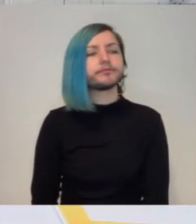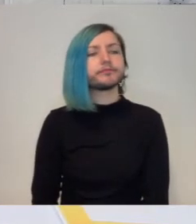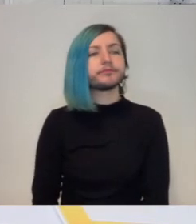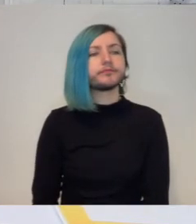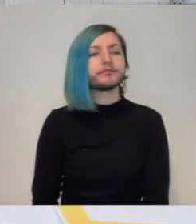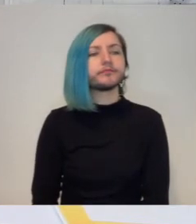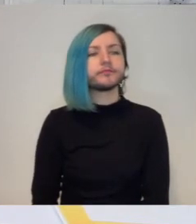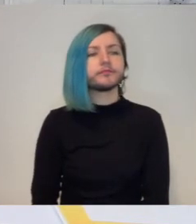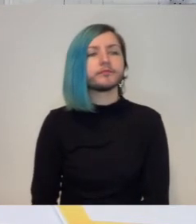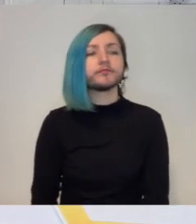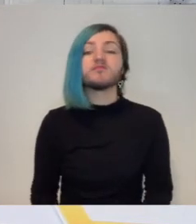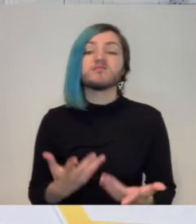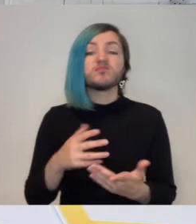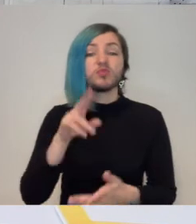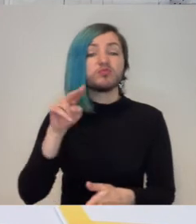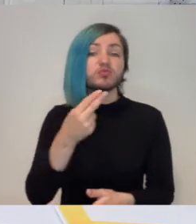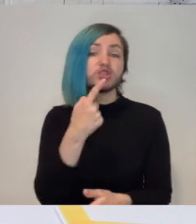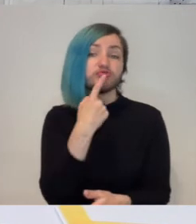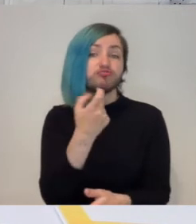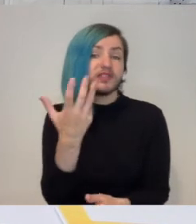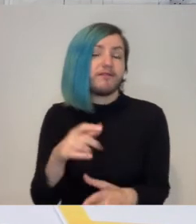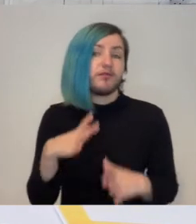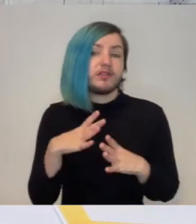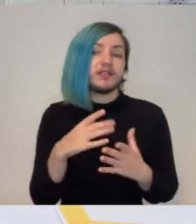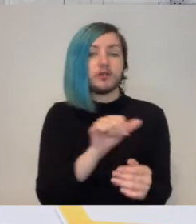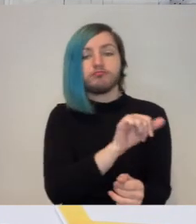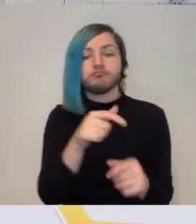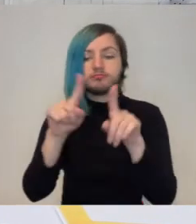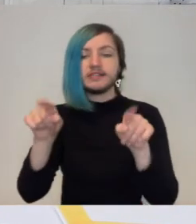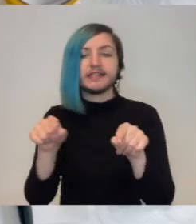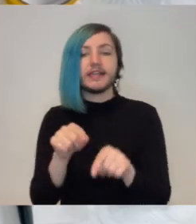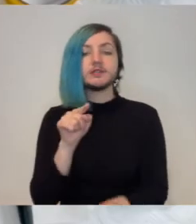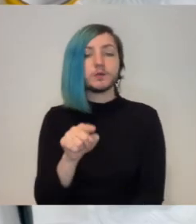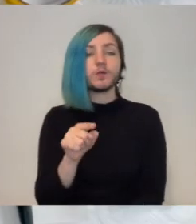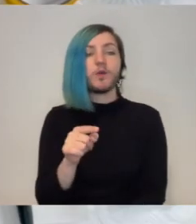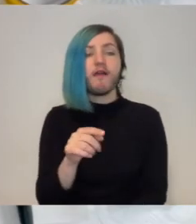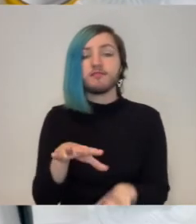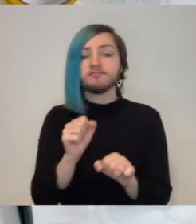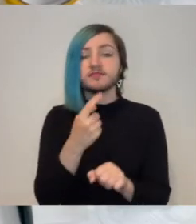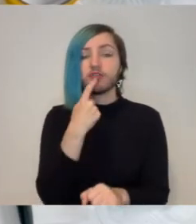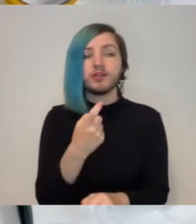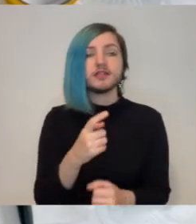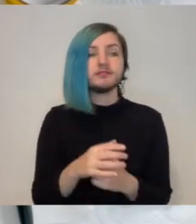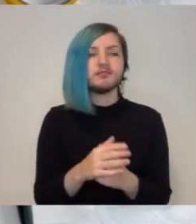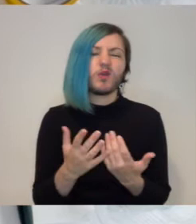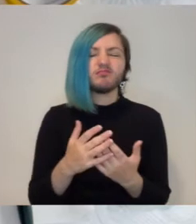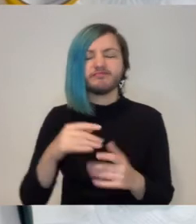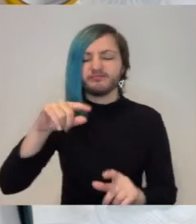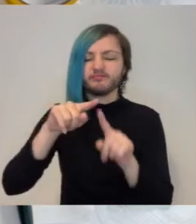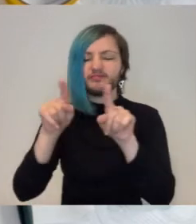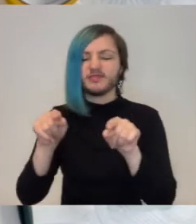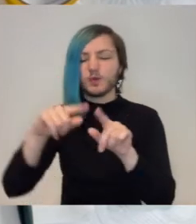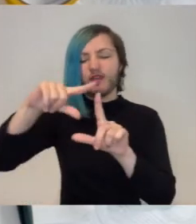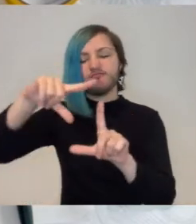So now that I've got red on my brush already, I'm going to take it into this square, and well, it's not really a square, it's